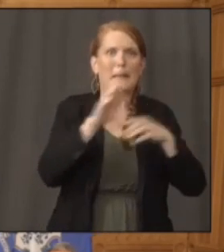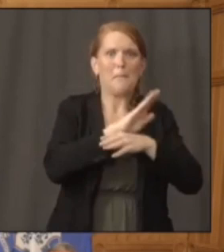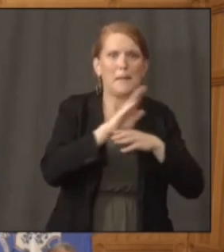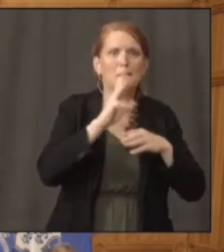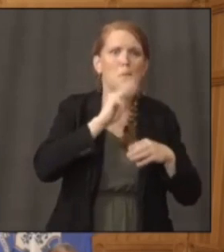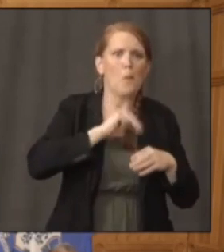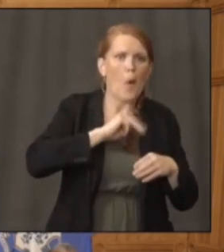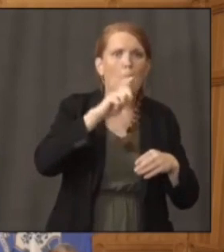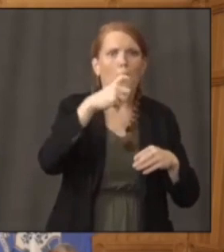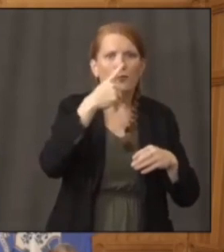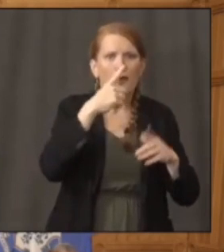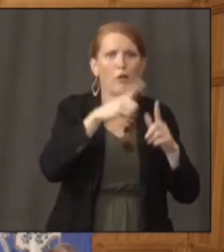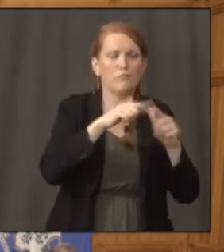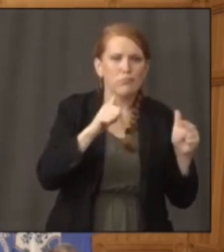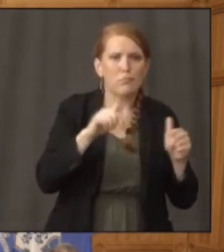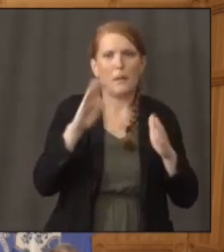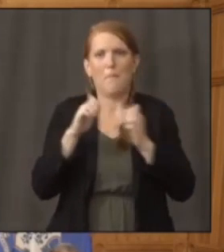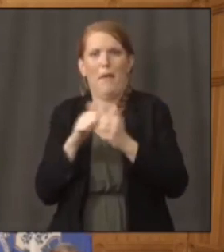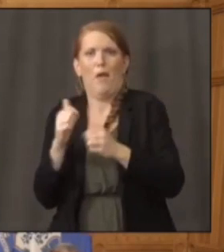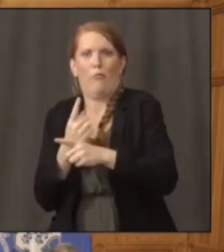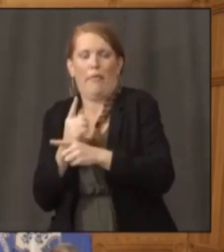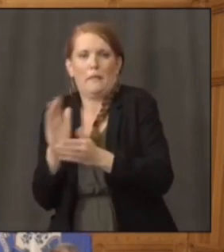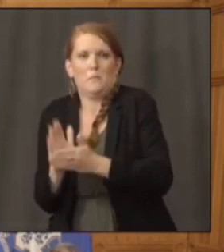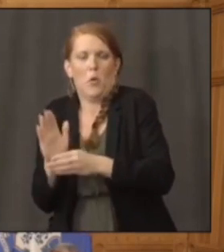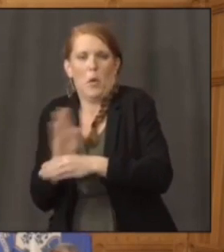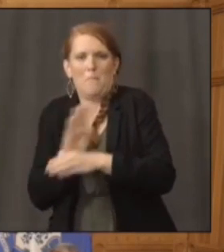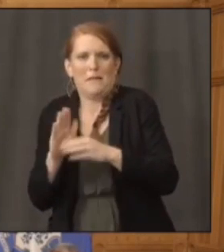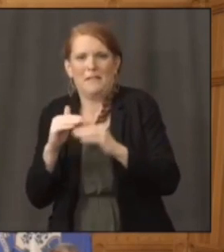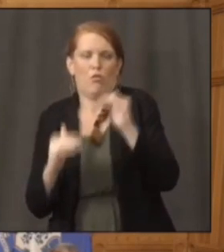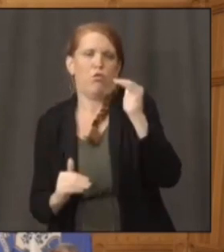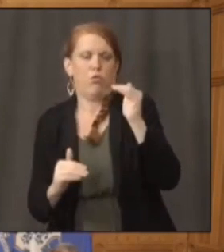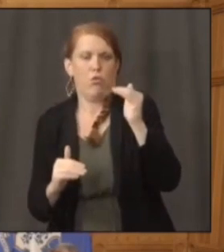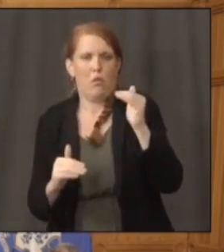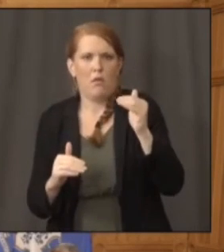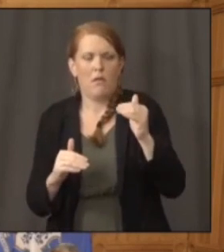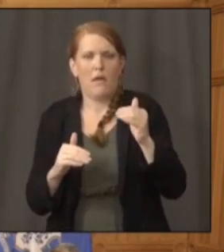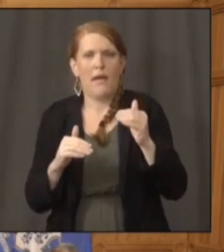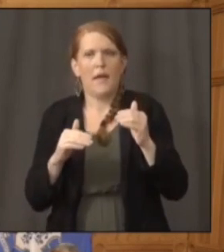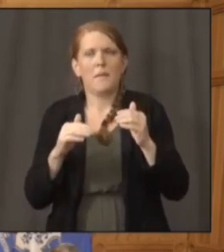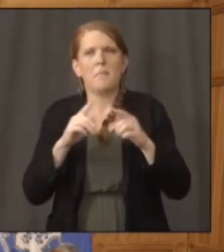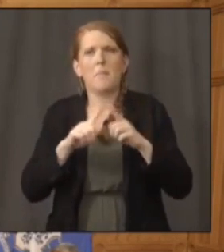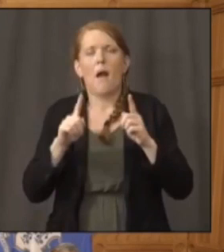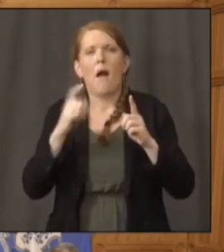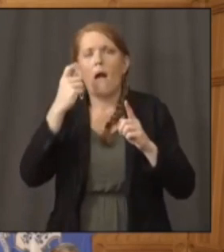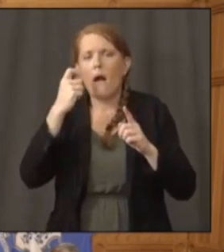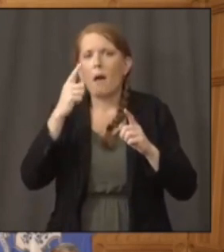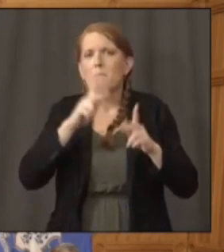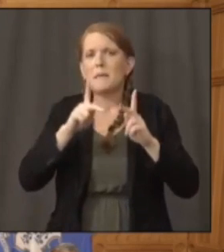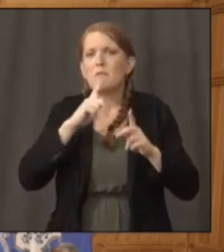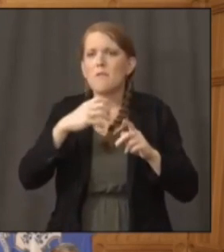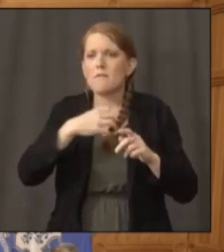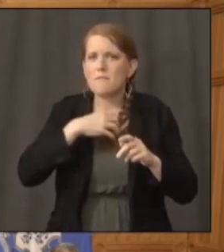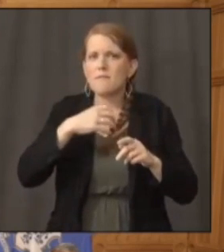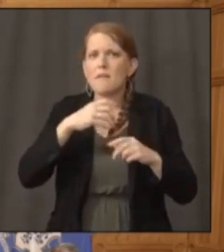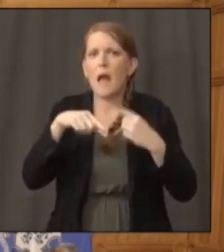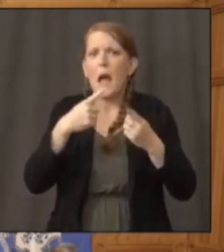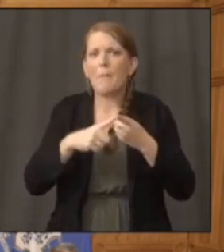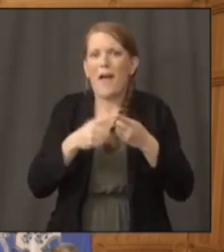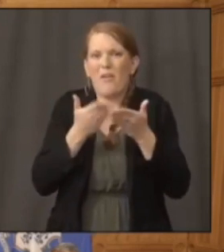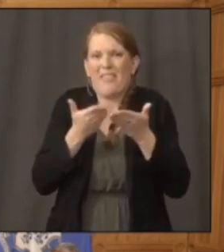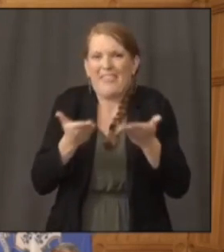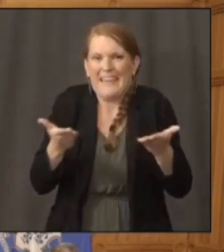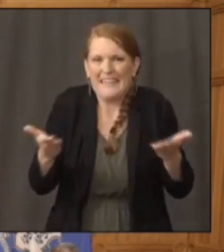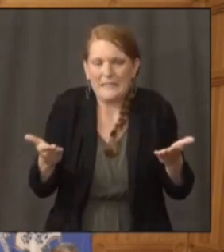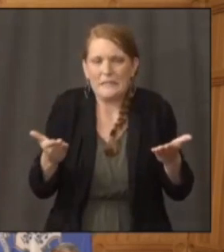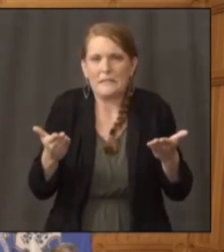And my understanding is it was about content. It was about things that are deemed essential: food,